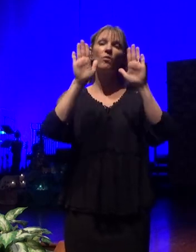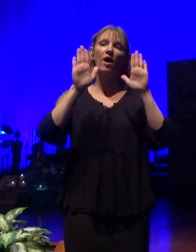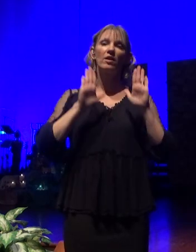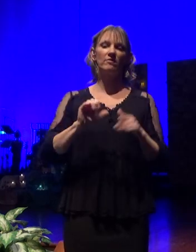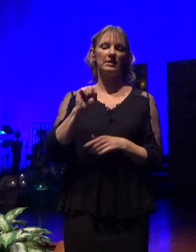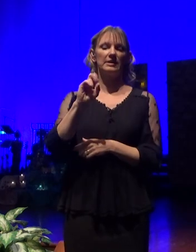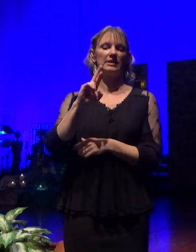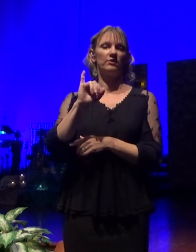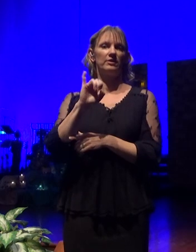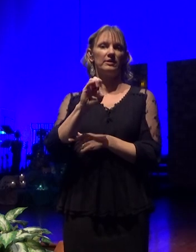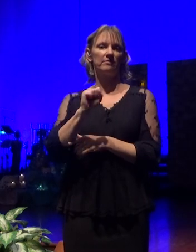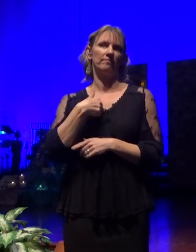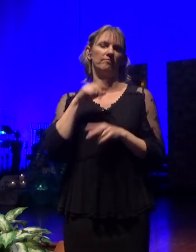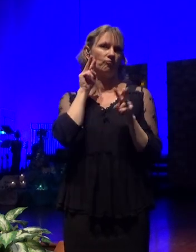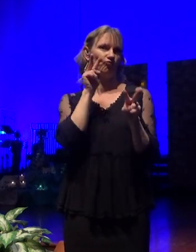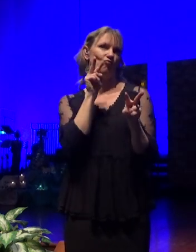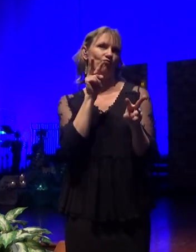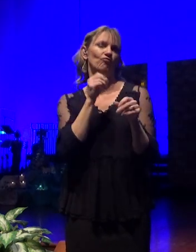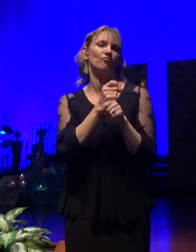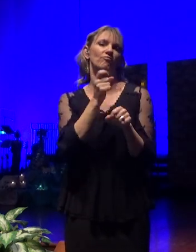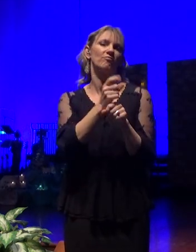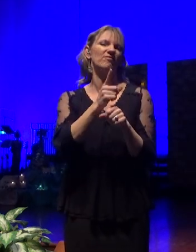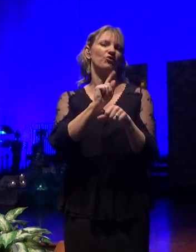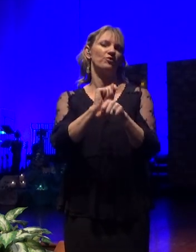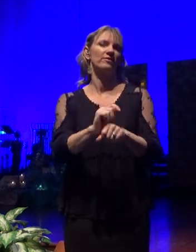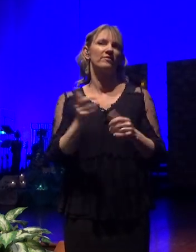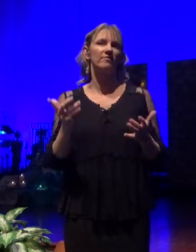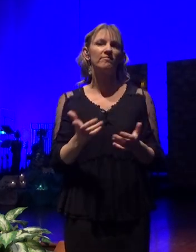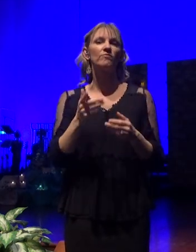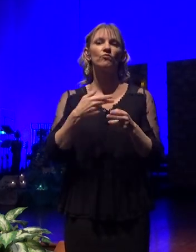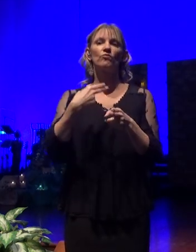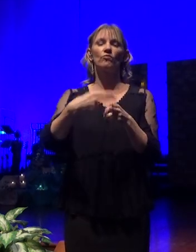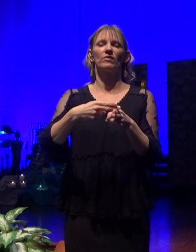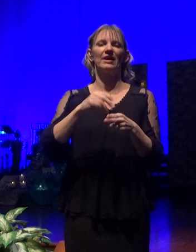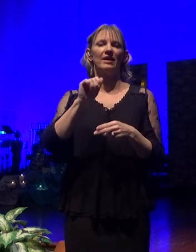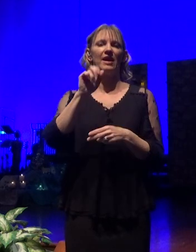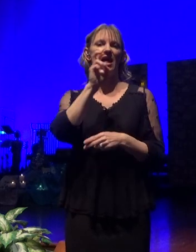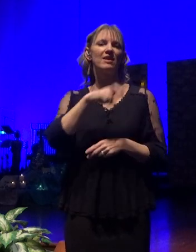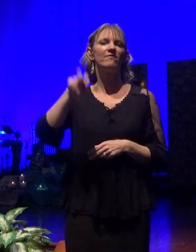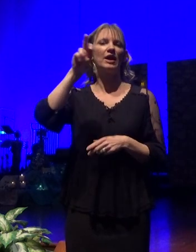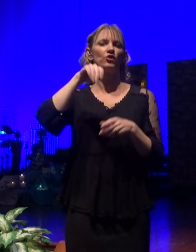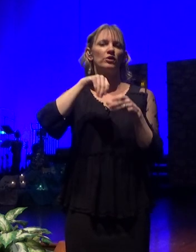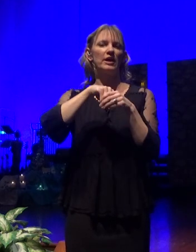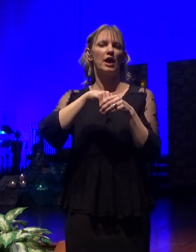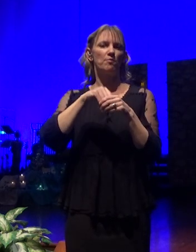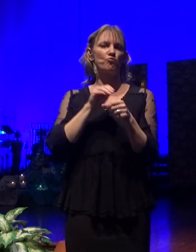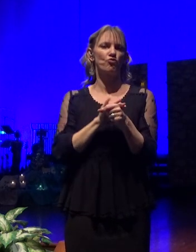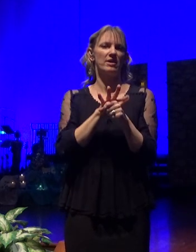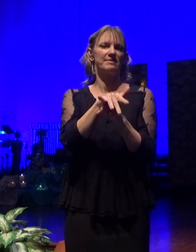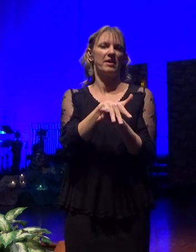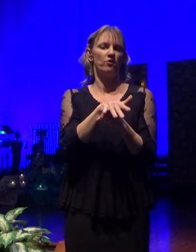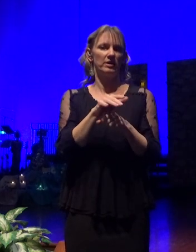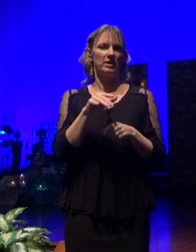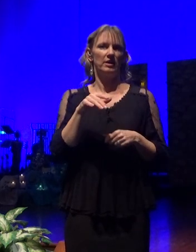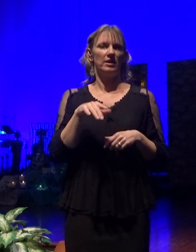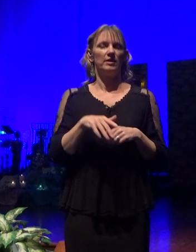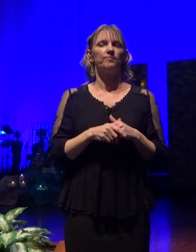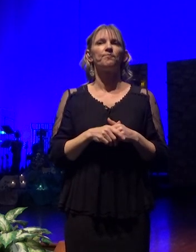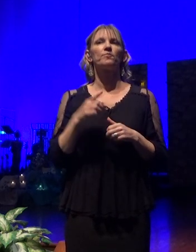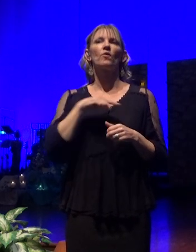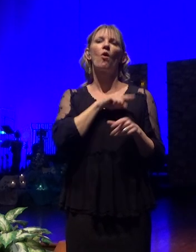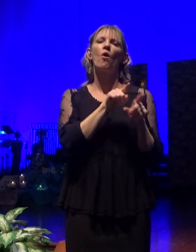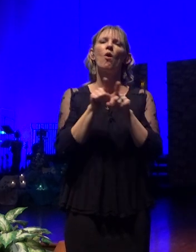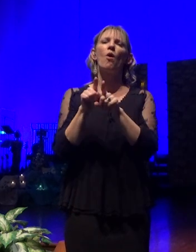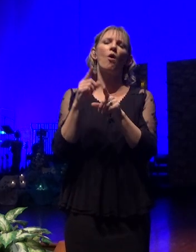that I look forward to every year. It's a tradition around here called Adventure and Prosperity. And we always form a committee